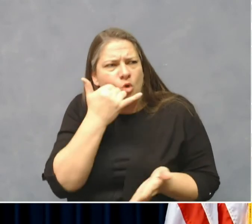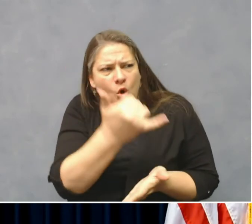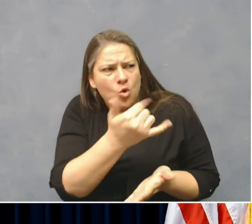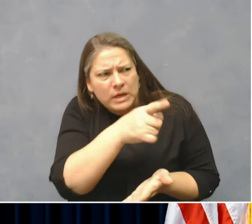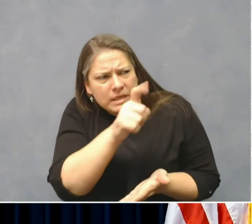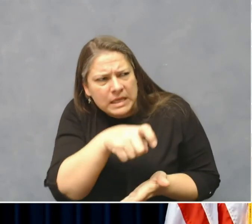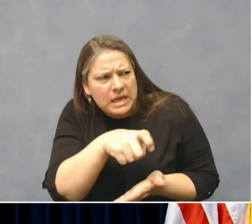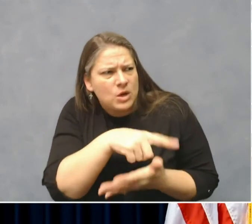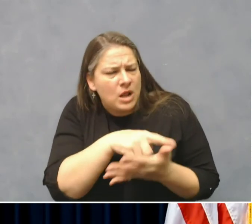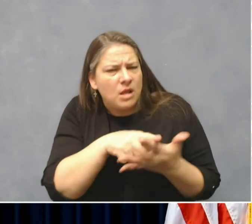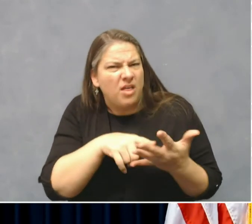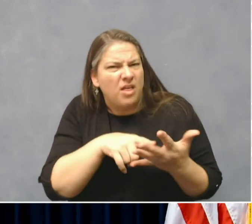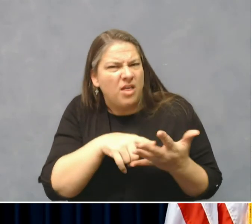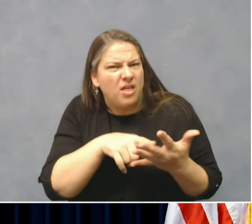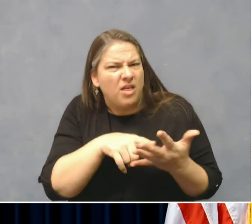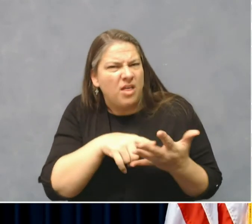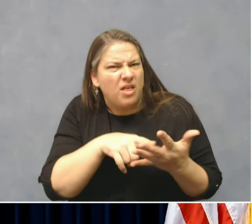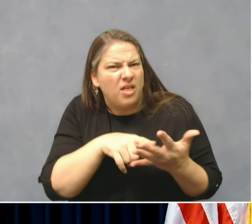Without that,